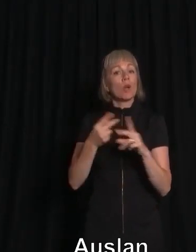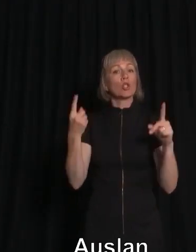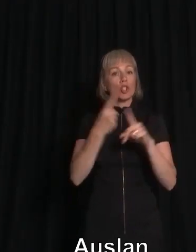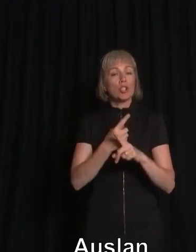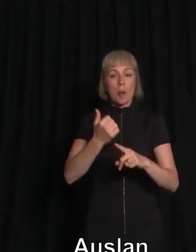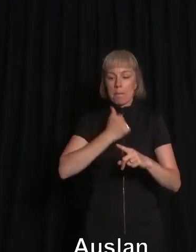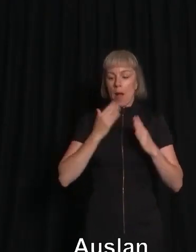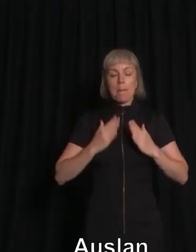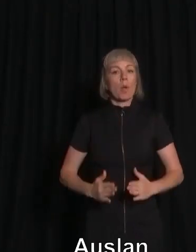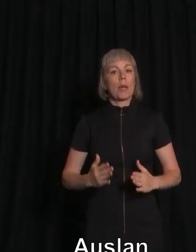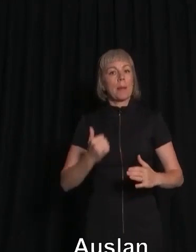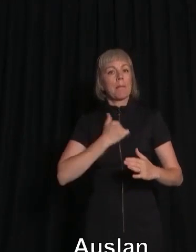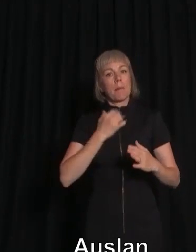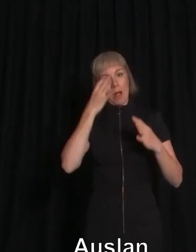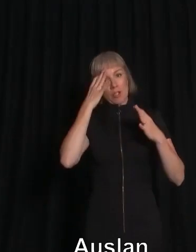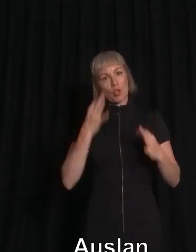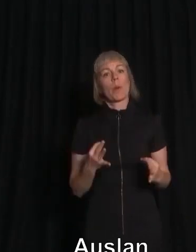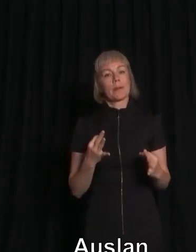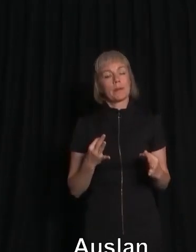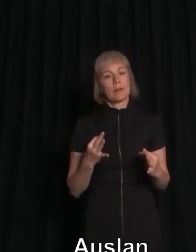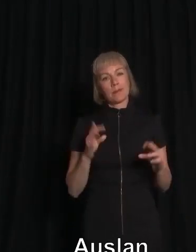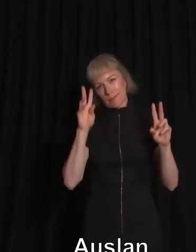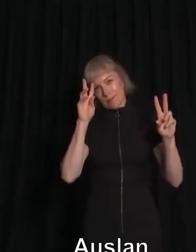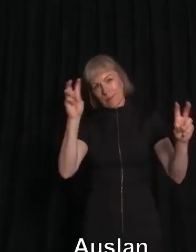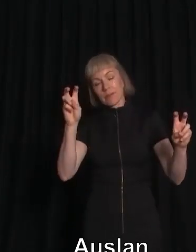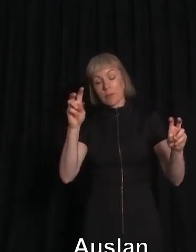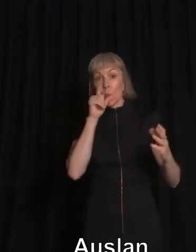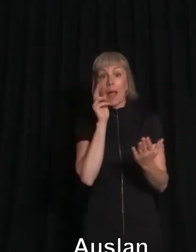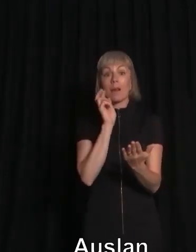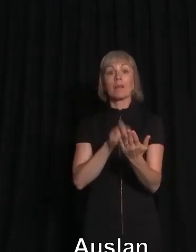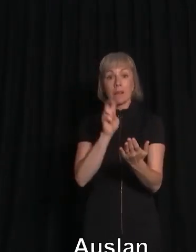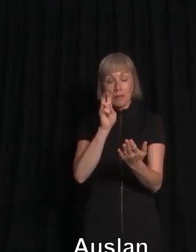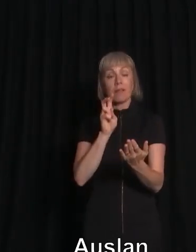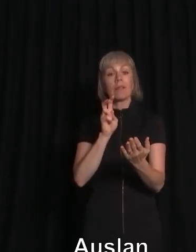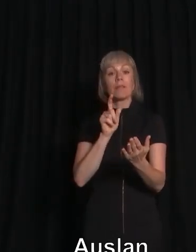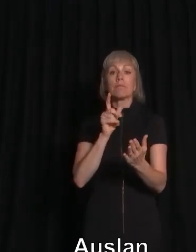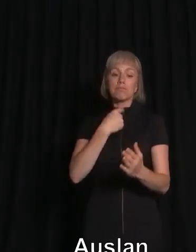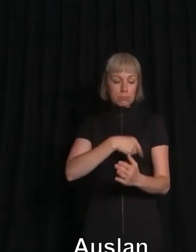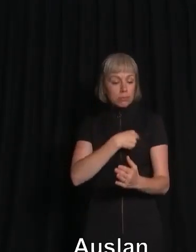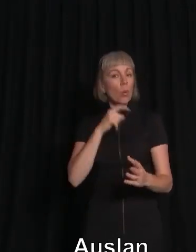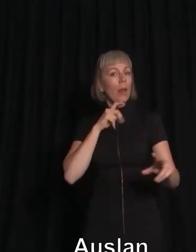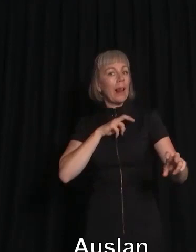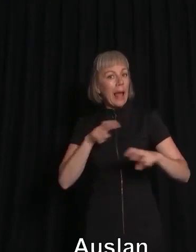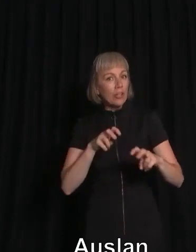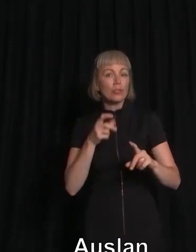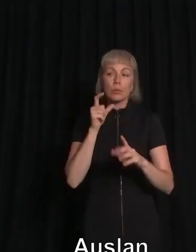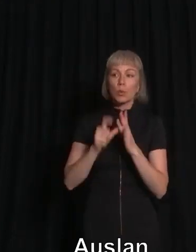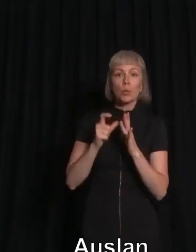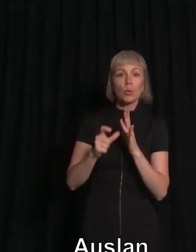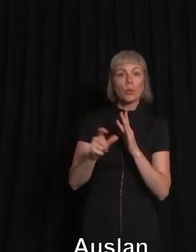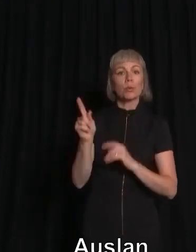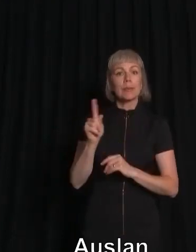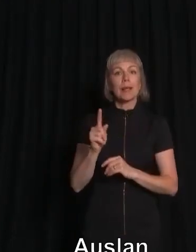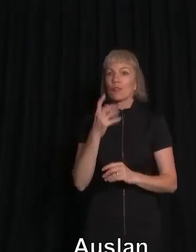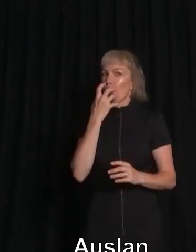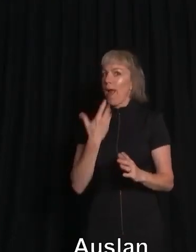Body, My Choice. Jump online and you can sign up and take action today to support the rights of intersex people in Australia. Had to get